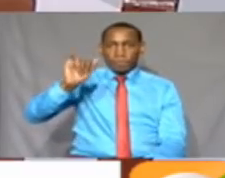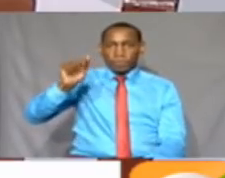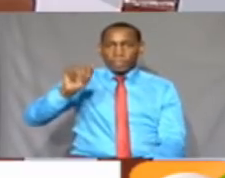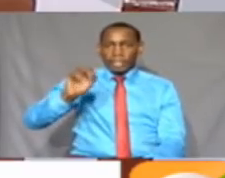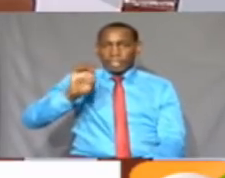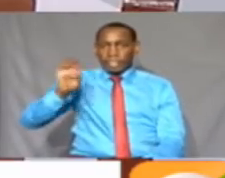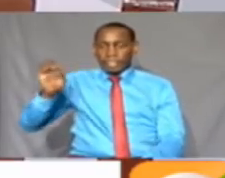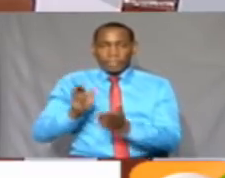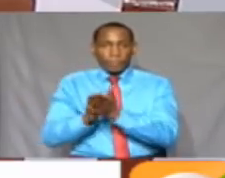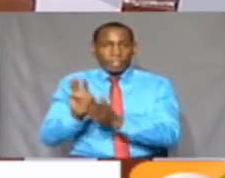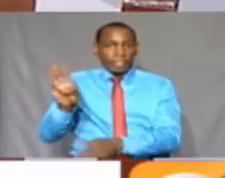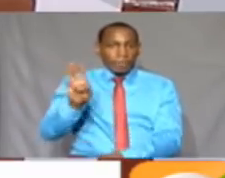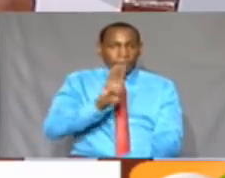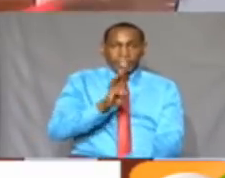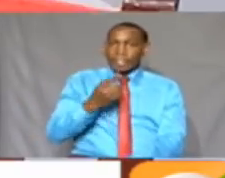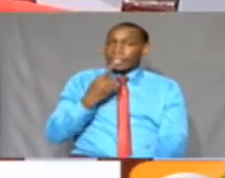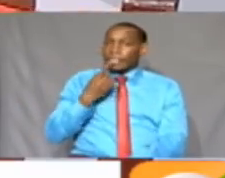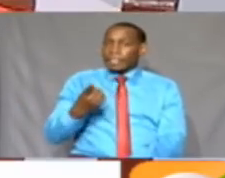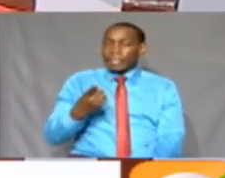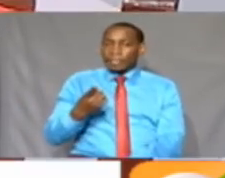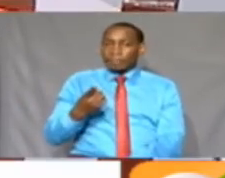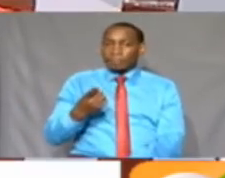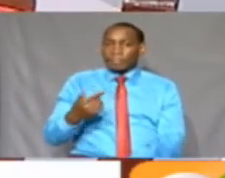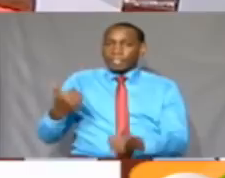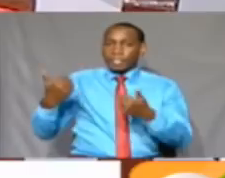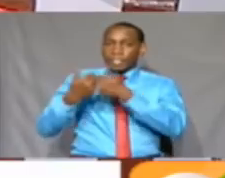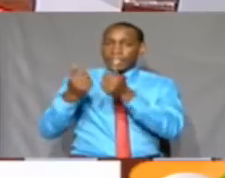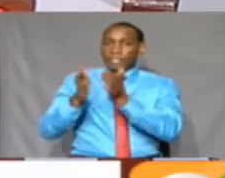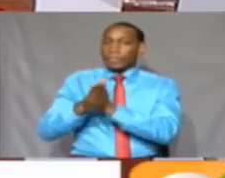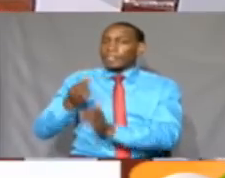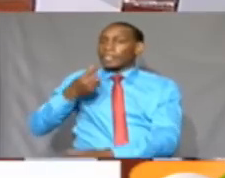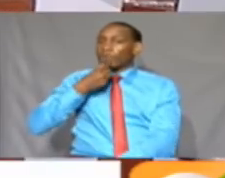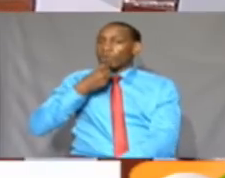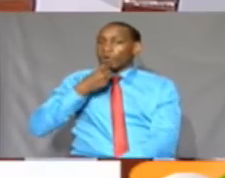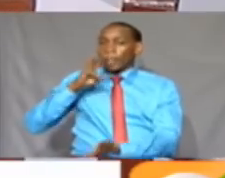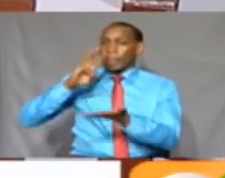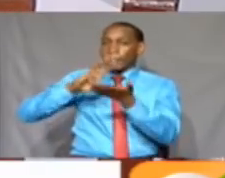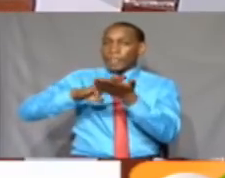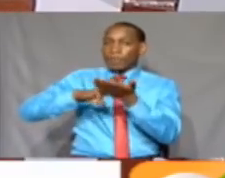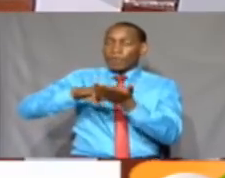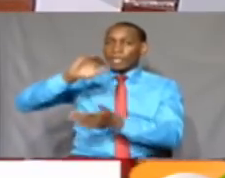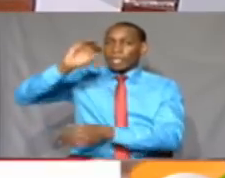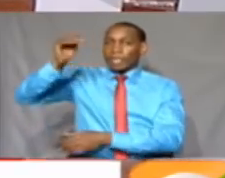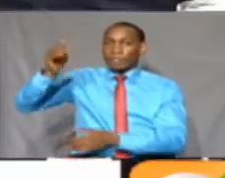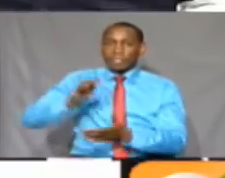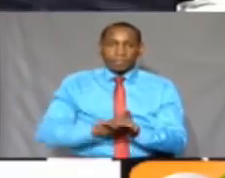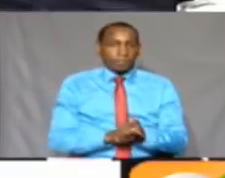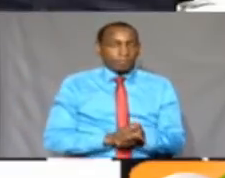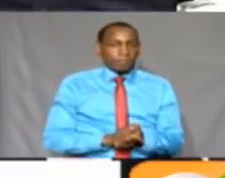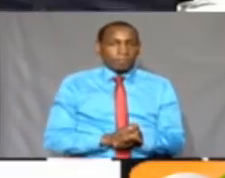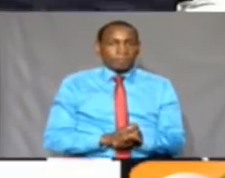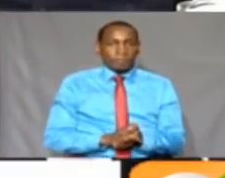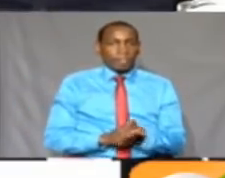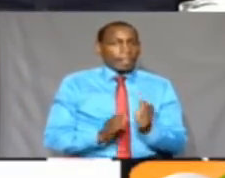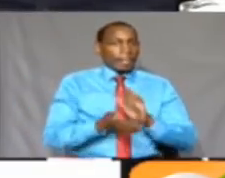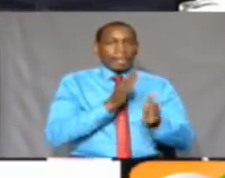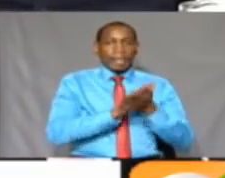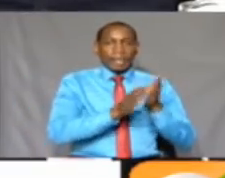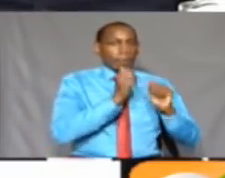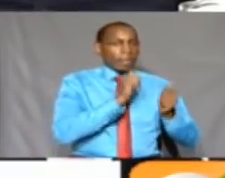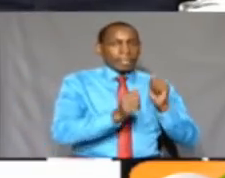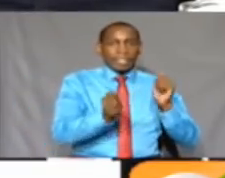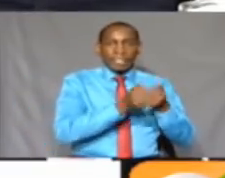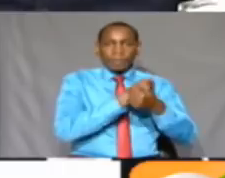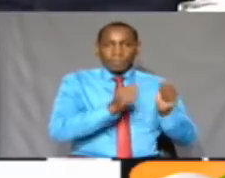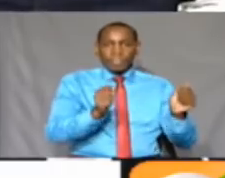Kuria West. And you tell them, go and fight it out with the Luos in Migori County. Yeah. There's no competition. No competition. No Kuria will